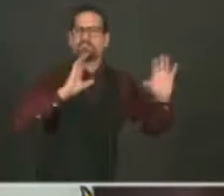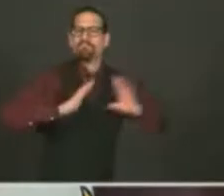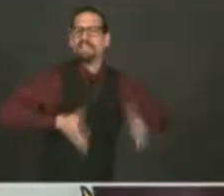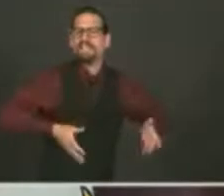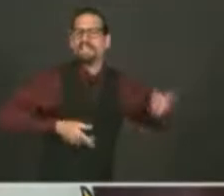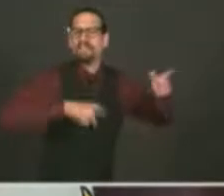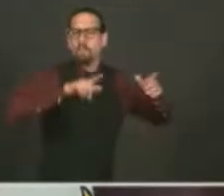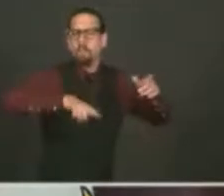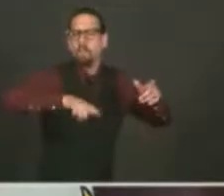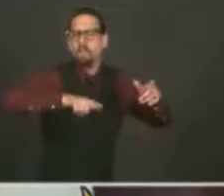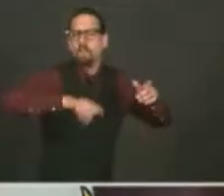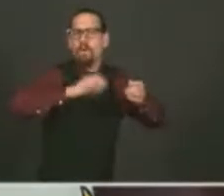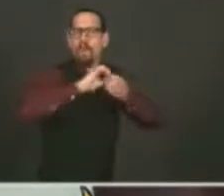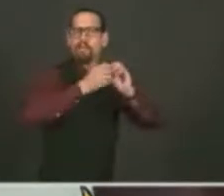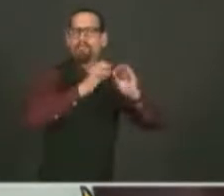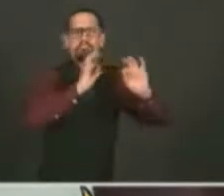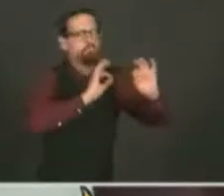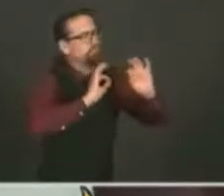So